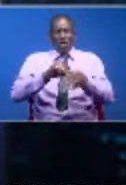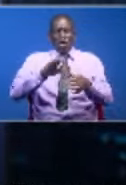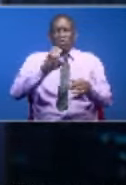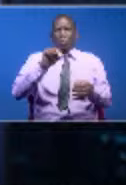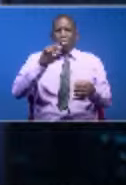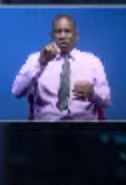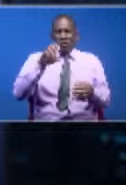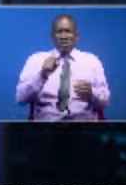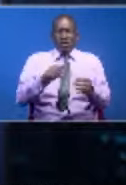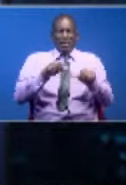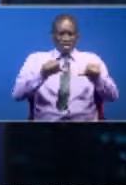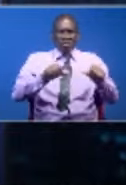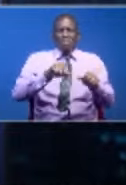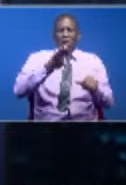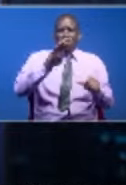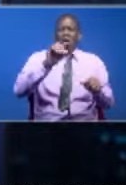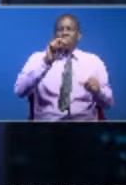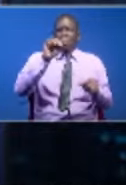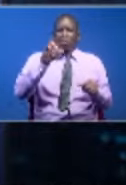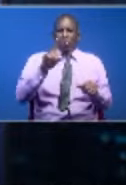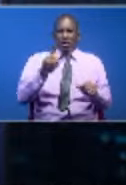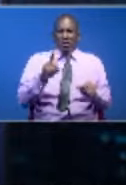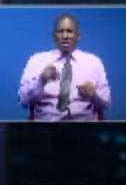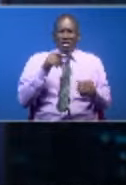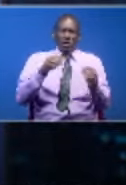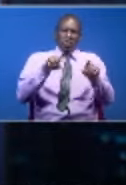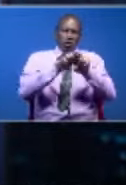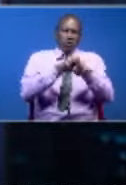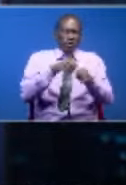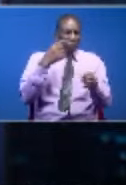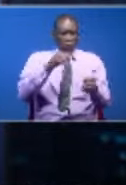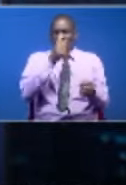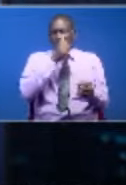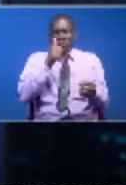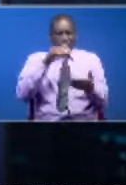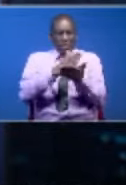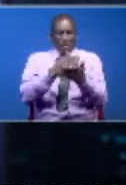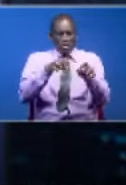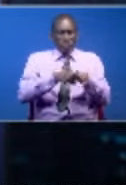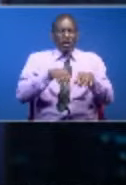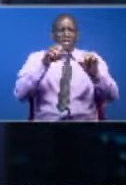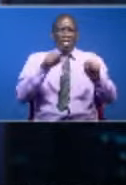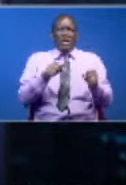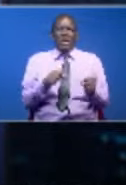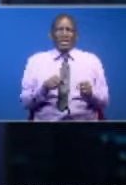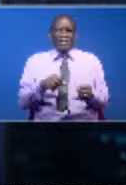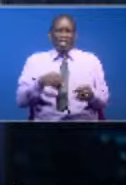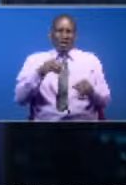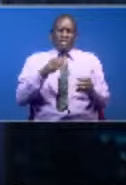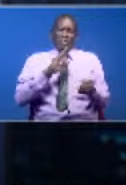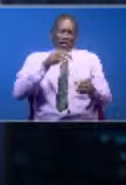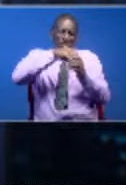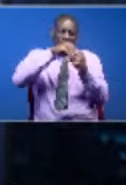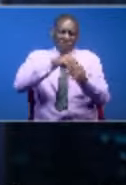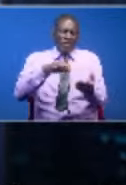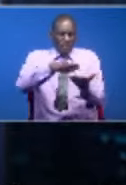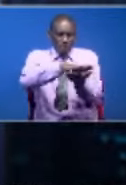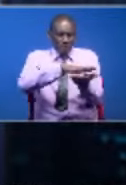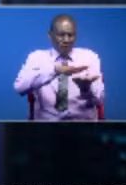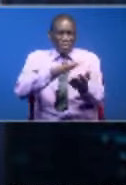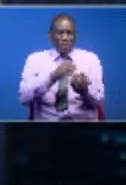sustainability bonds for the sovereign, equally, just like for the private sector, it can broaden the investor base,